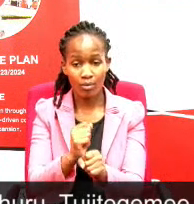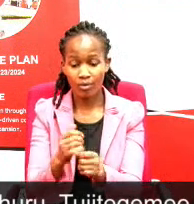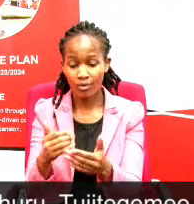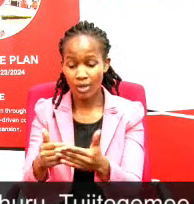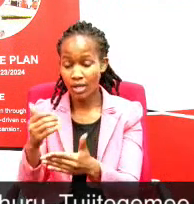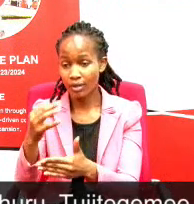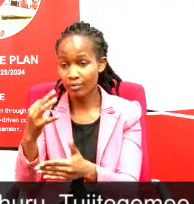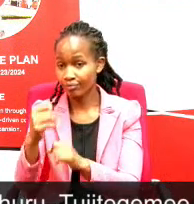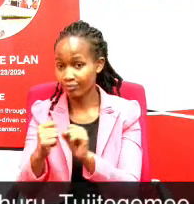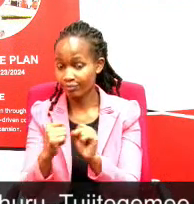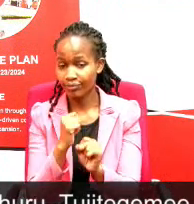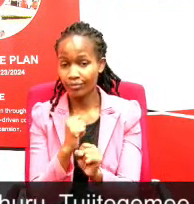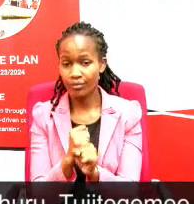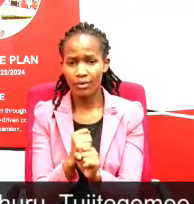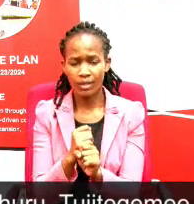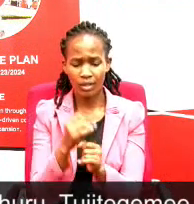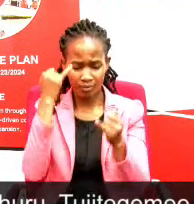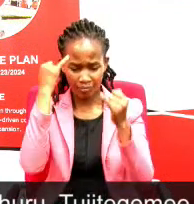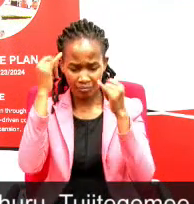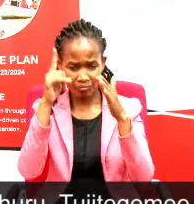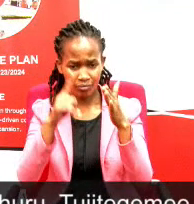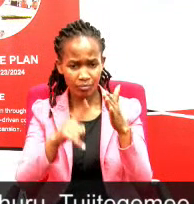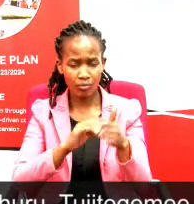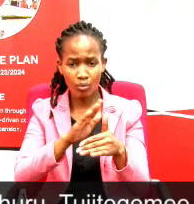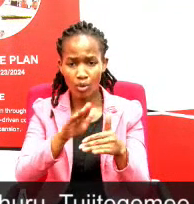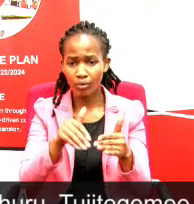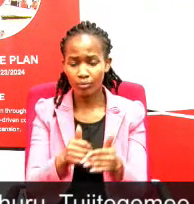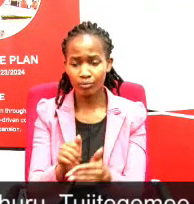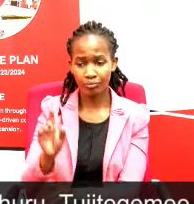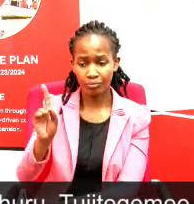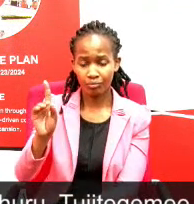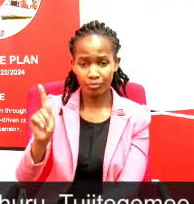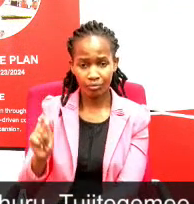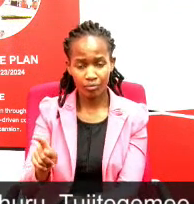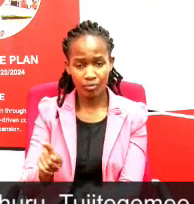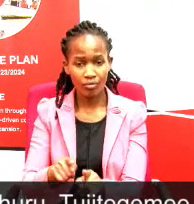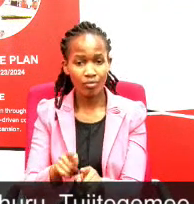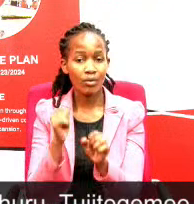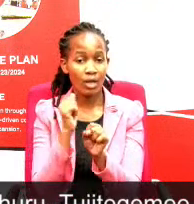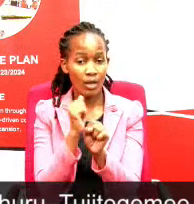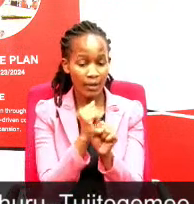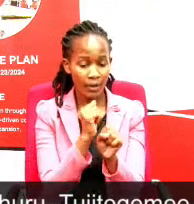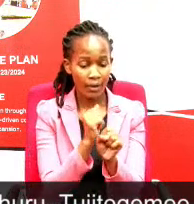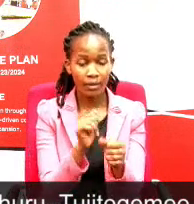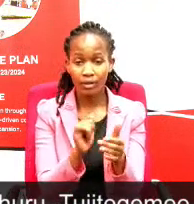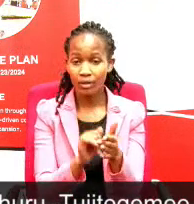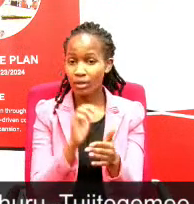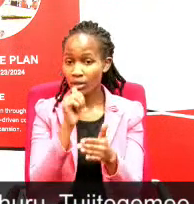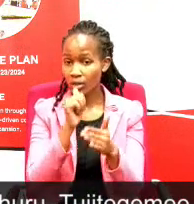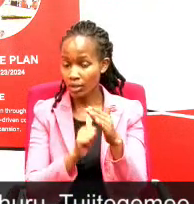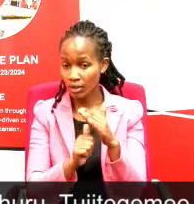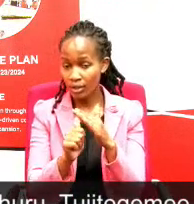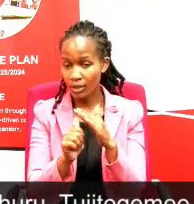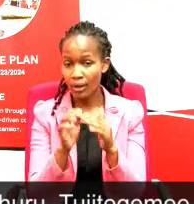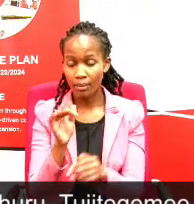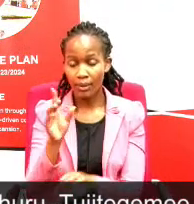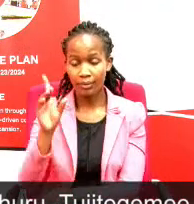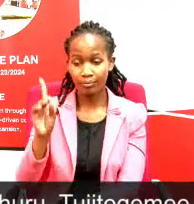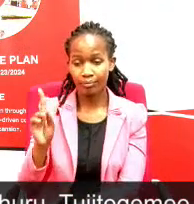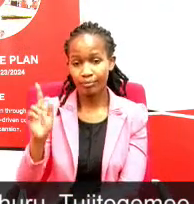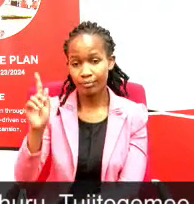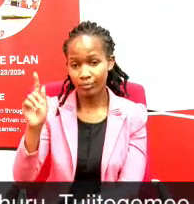years. So the idea is that with respect to audit, with respect to compliance, these will be underpinned by data,